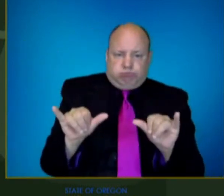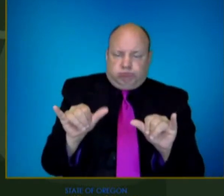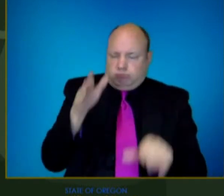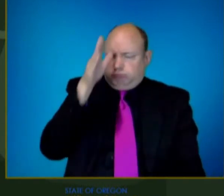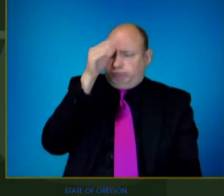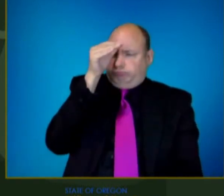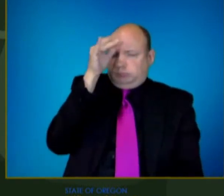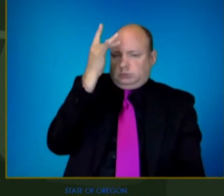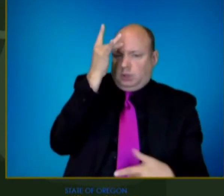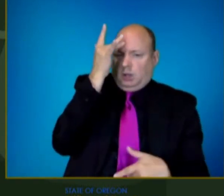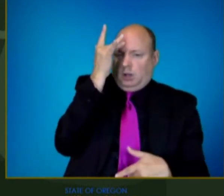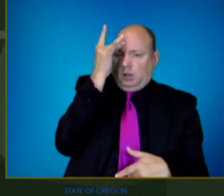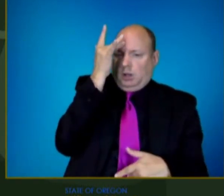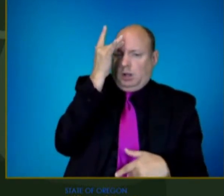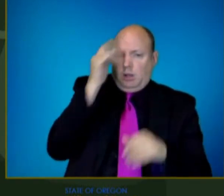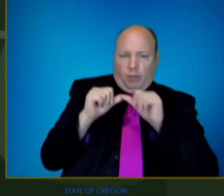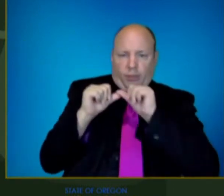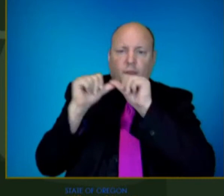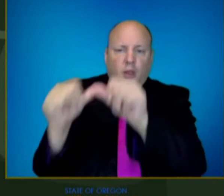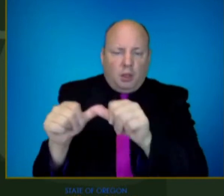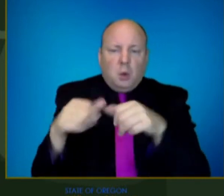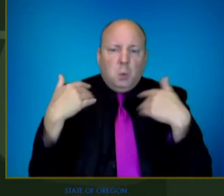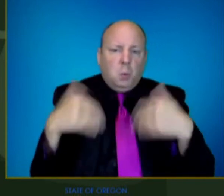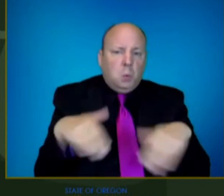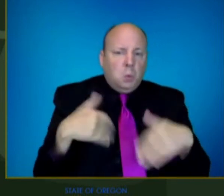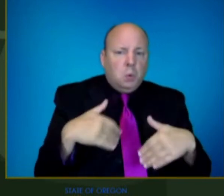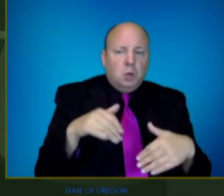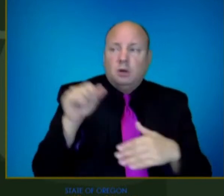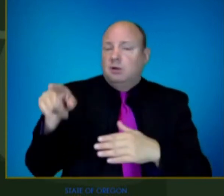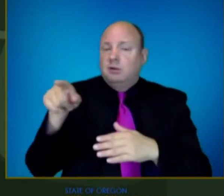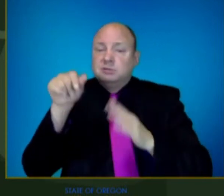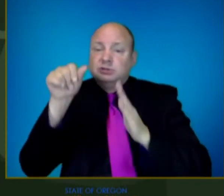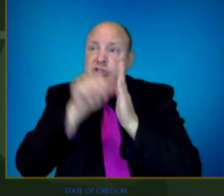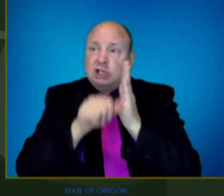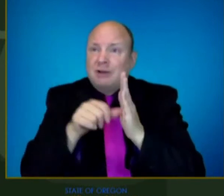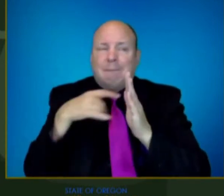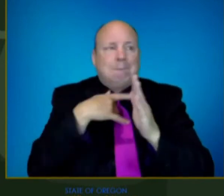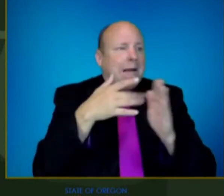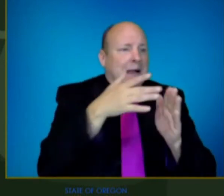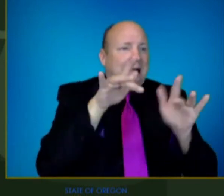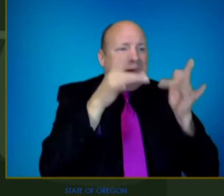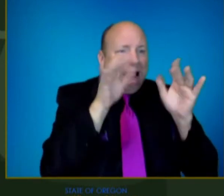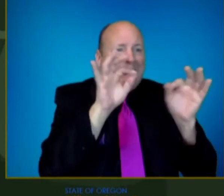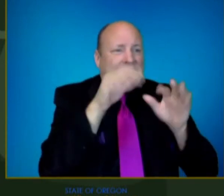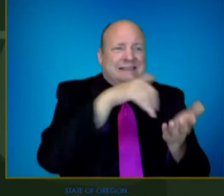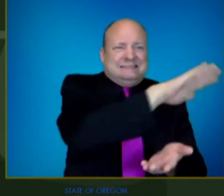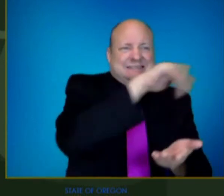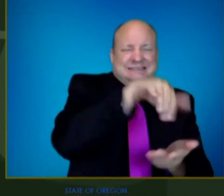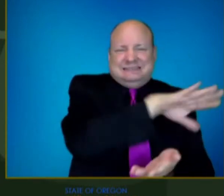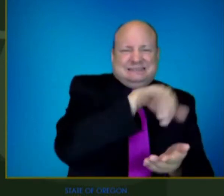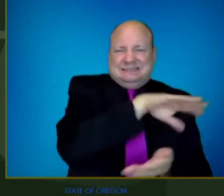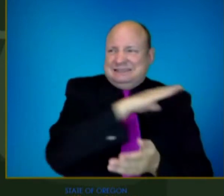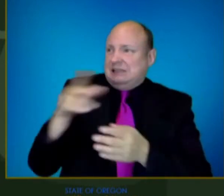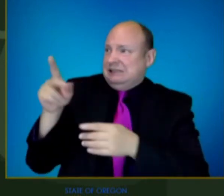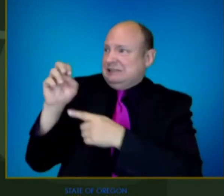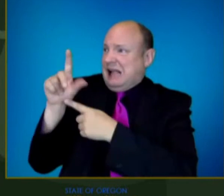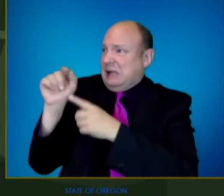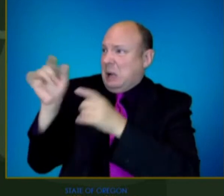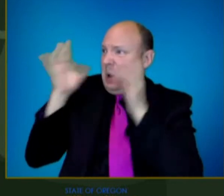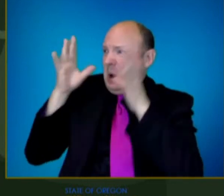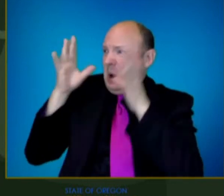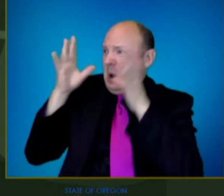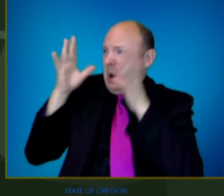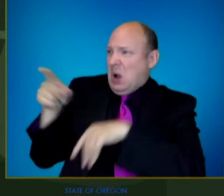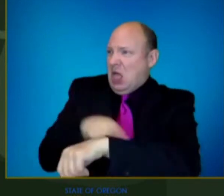postpone procedures because COVID-19 has filled so many beds with severely ill patients that they don't have staff to perform